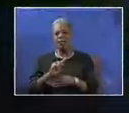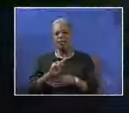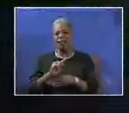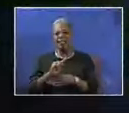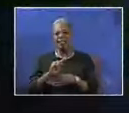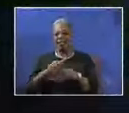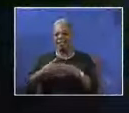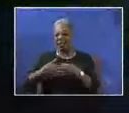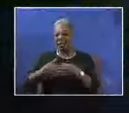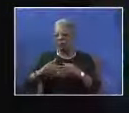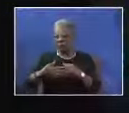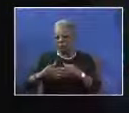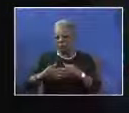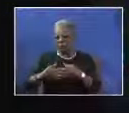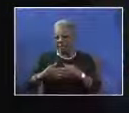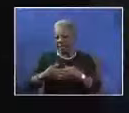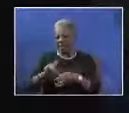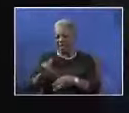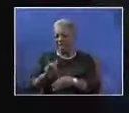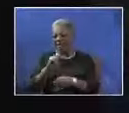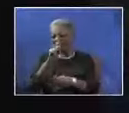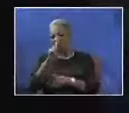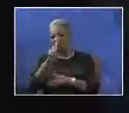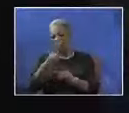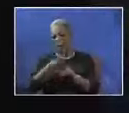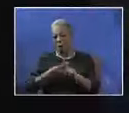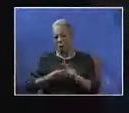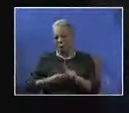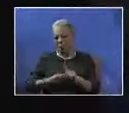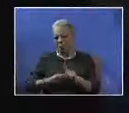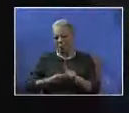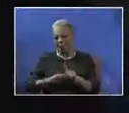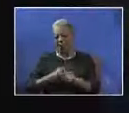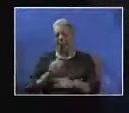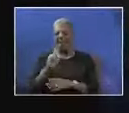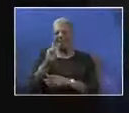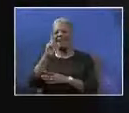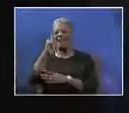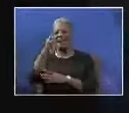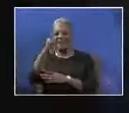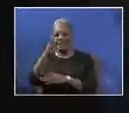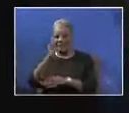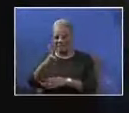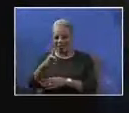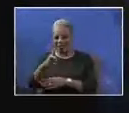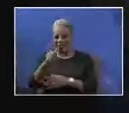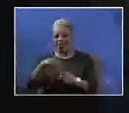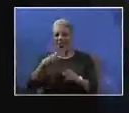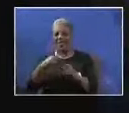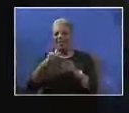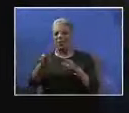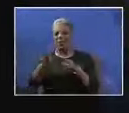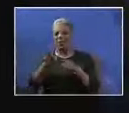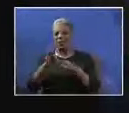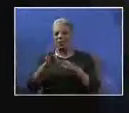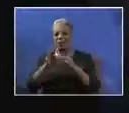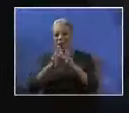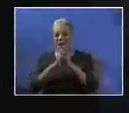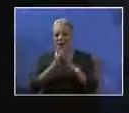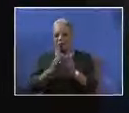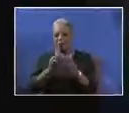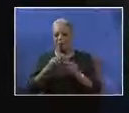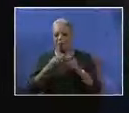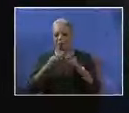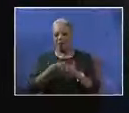It's like a month apart. Exodus ends a month later, you pick up in Numbers. There's just right in between is Leviticus,